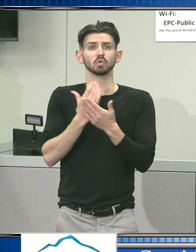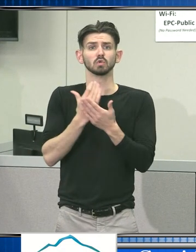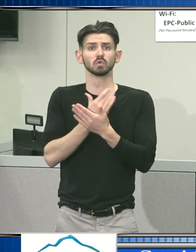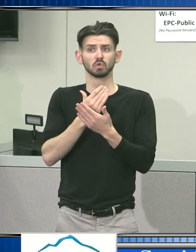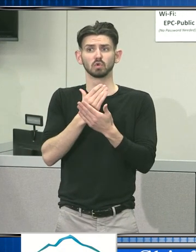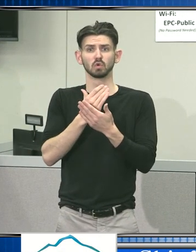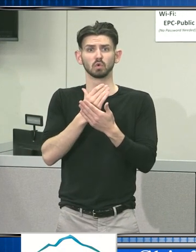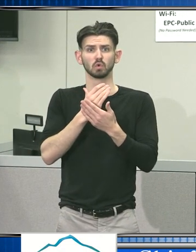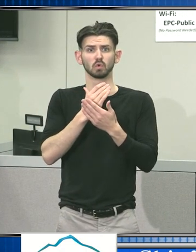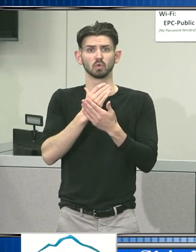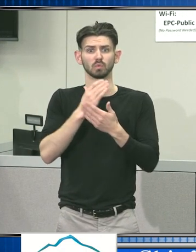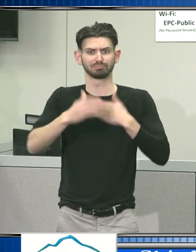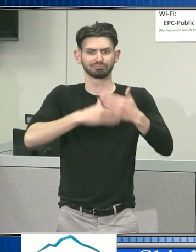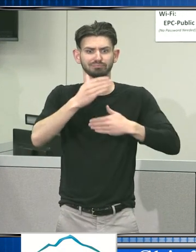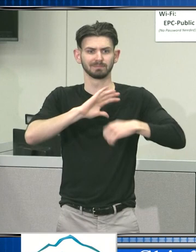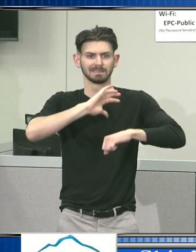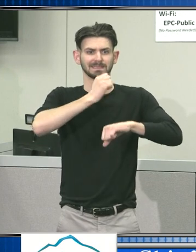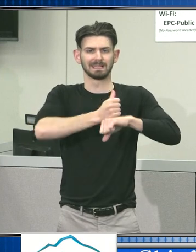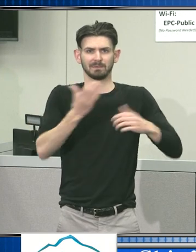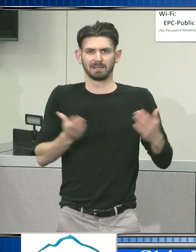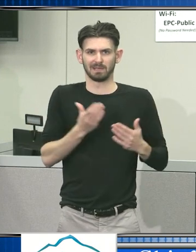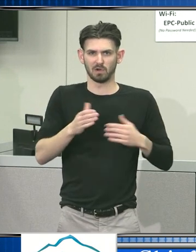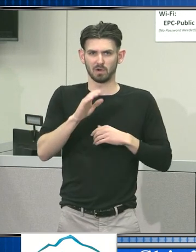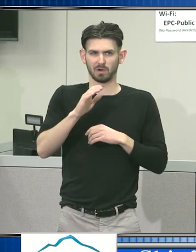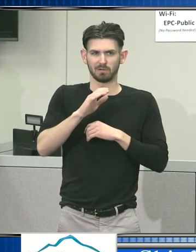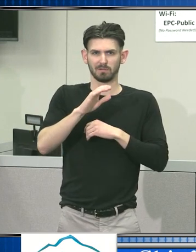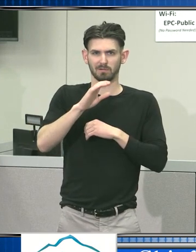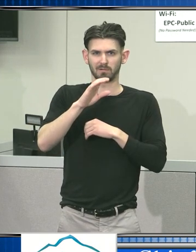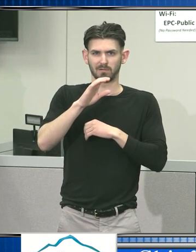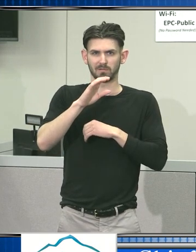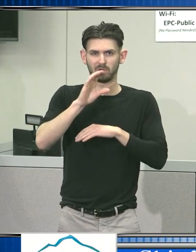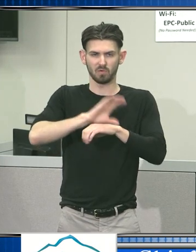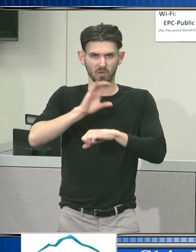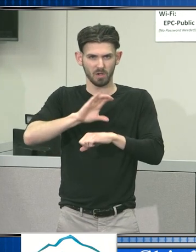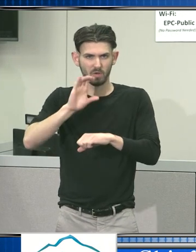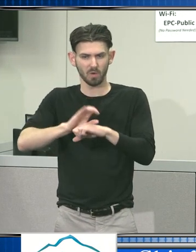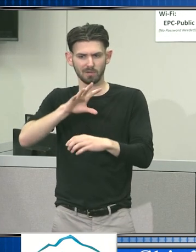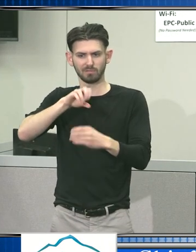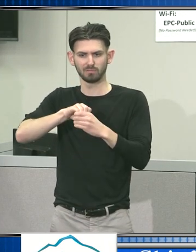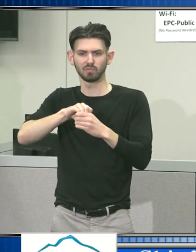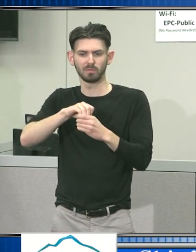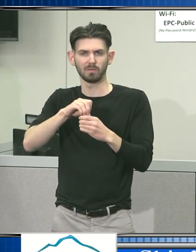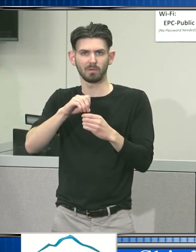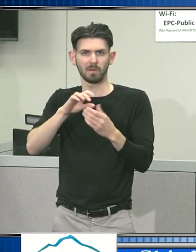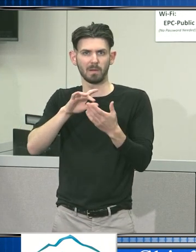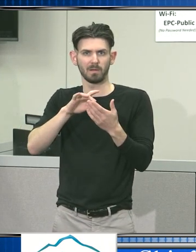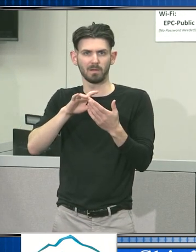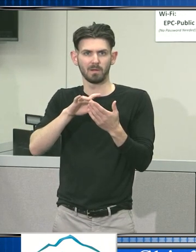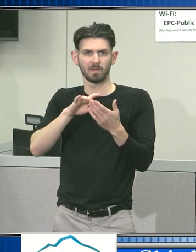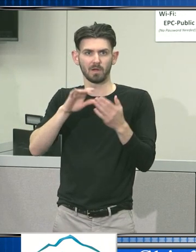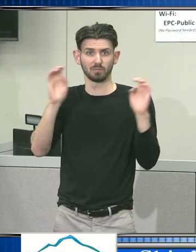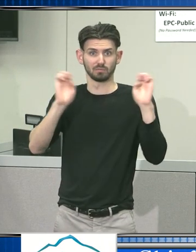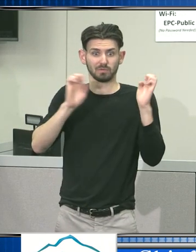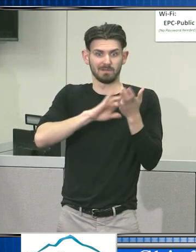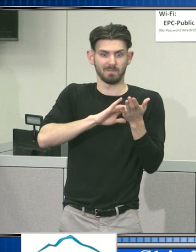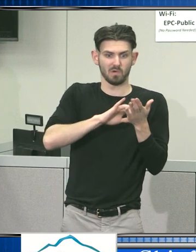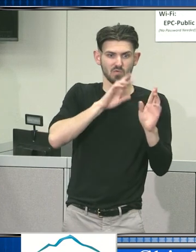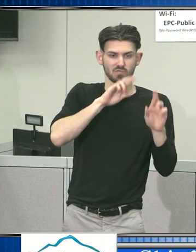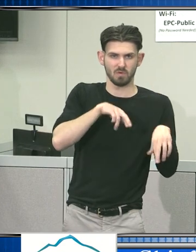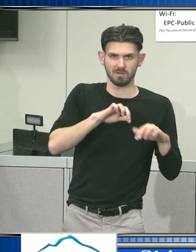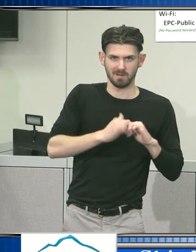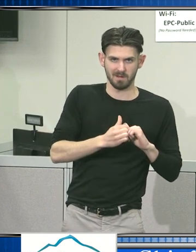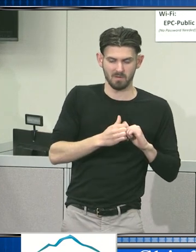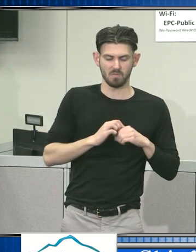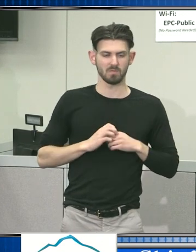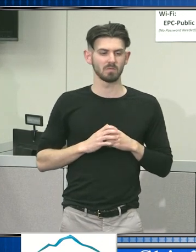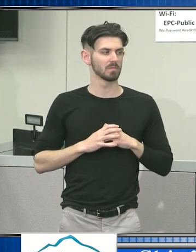Fire Department and others in the area, to include American Medical Response, are going to be implementing.